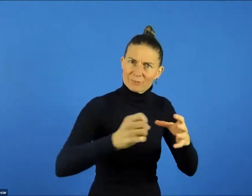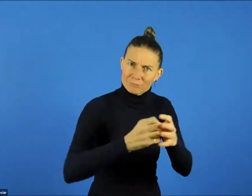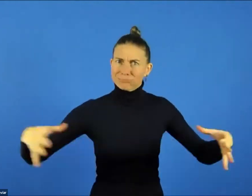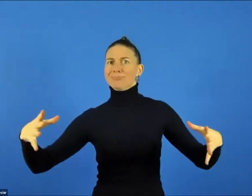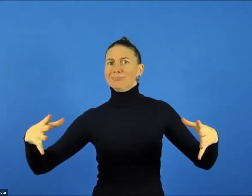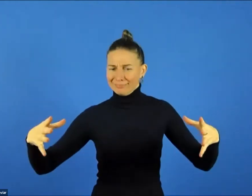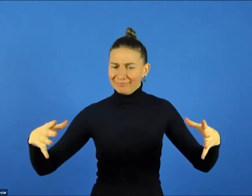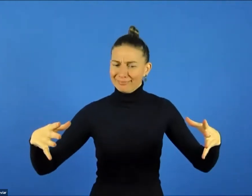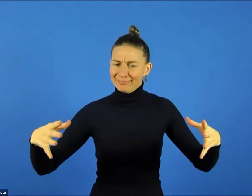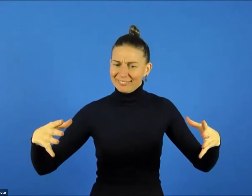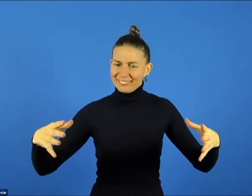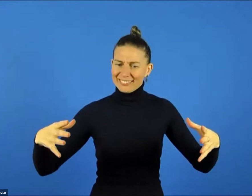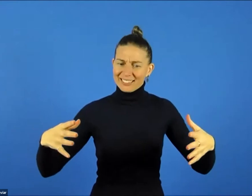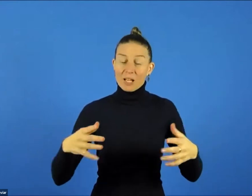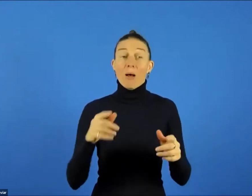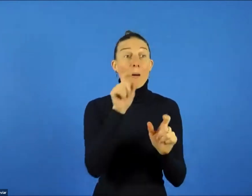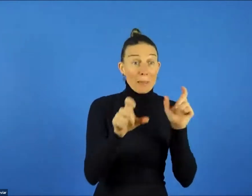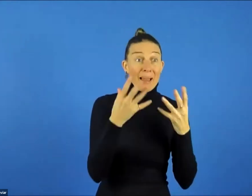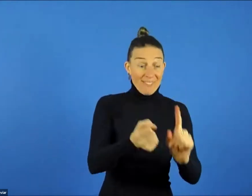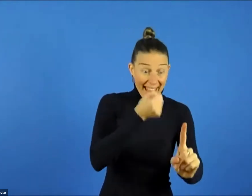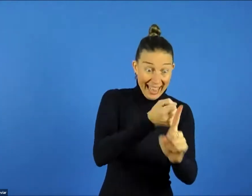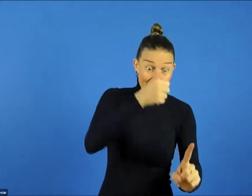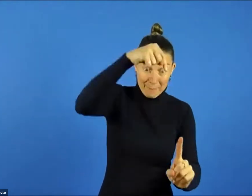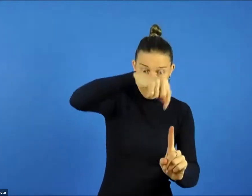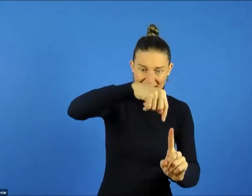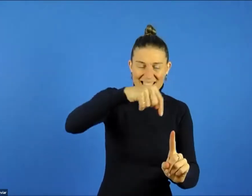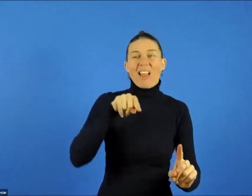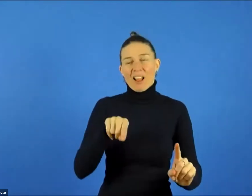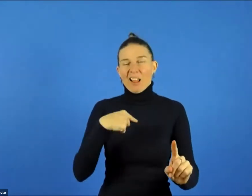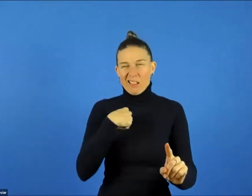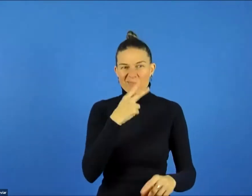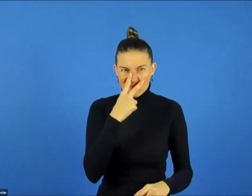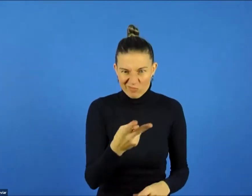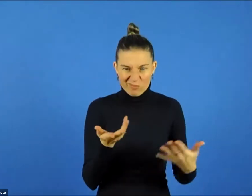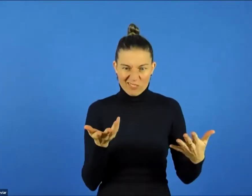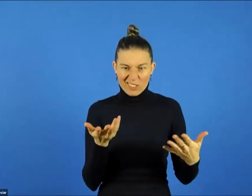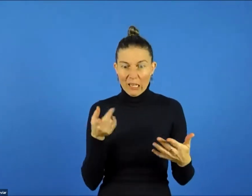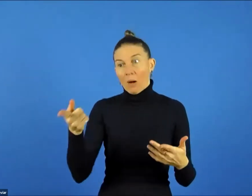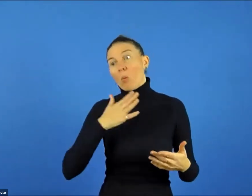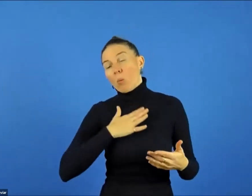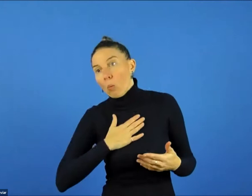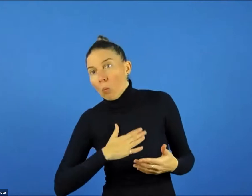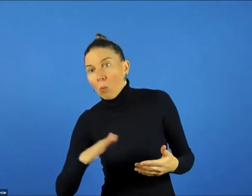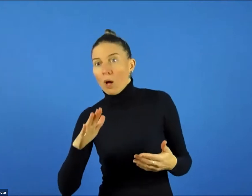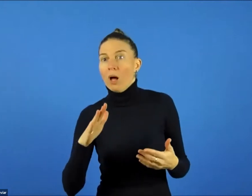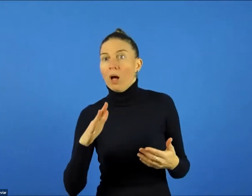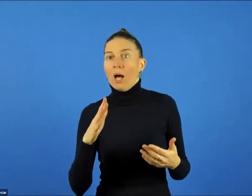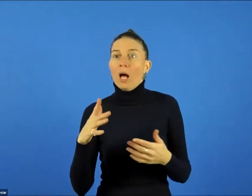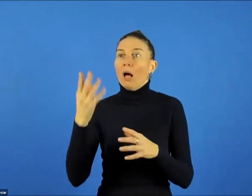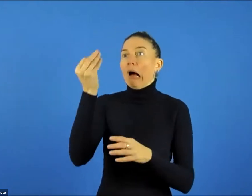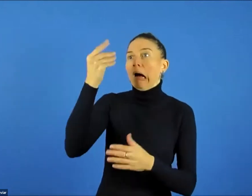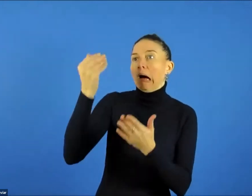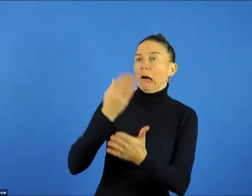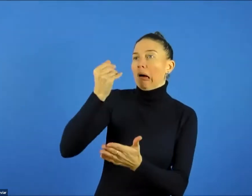bigger, because I think this is one of the challenges we as a startup face, to always find the necessary resources to again deal with the